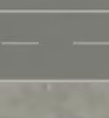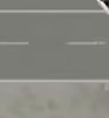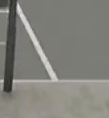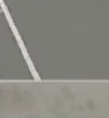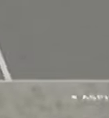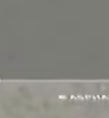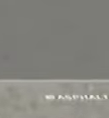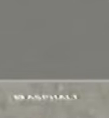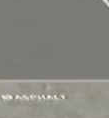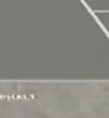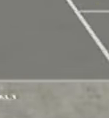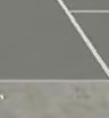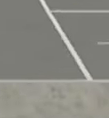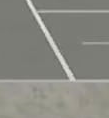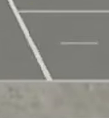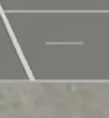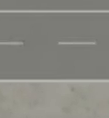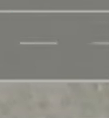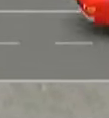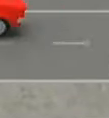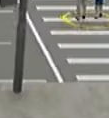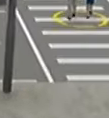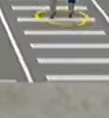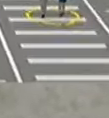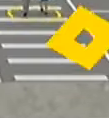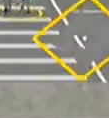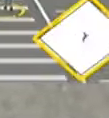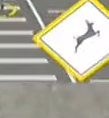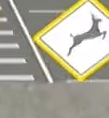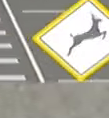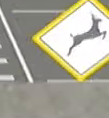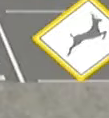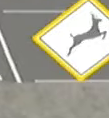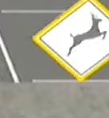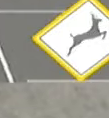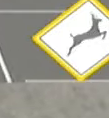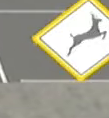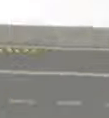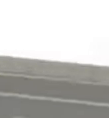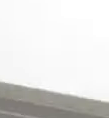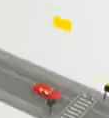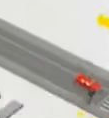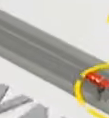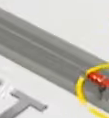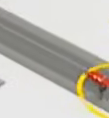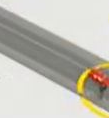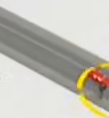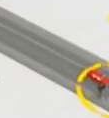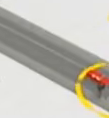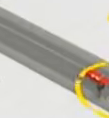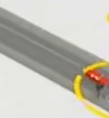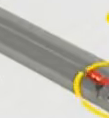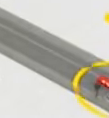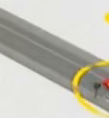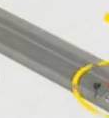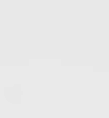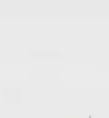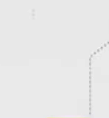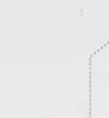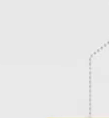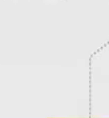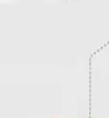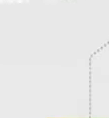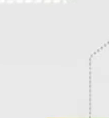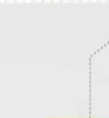junctions, sharp turns, and before traffic lights. And watch out for pedestrians, cyclists, and animals. To